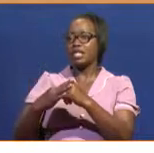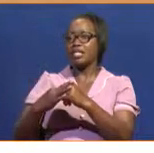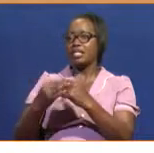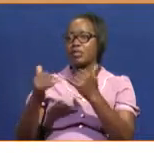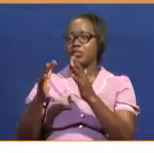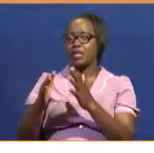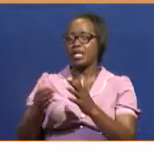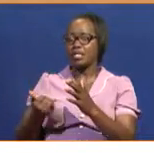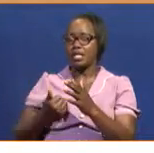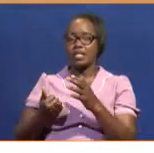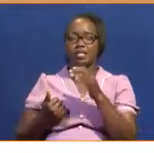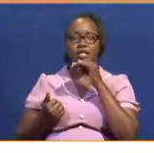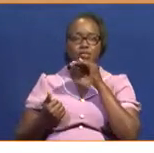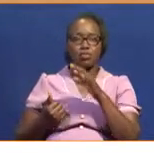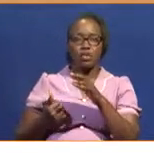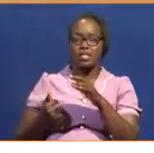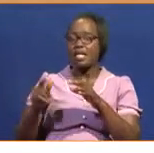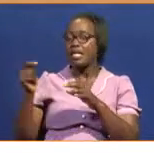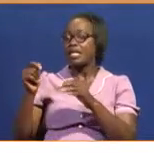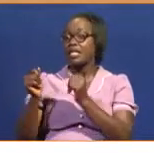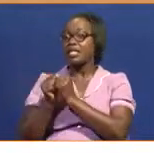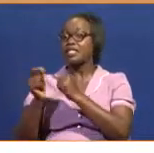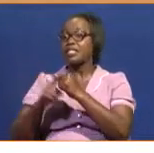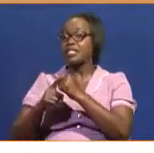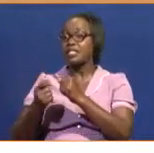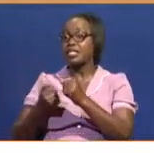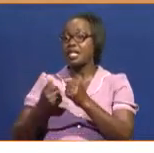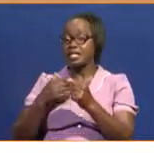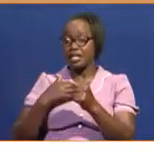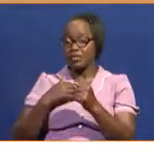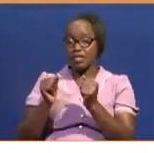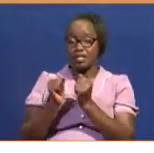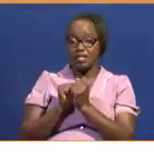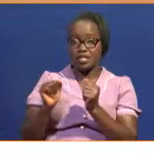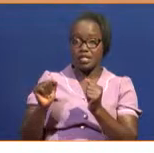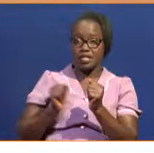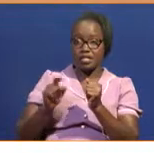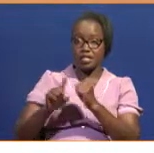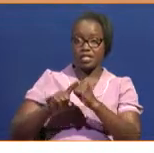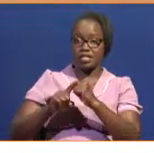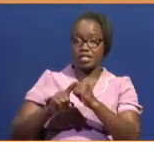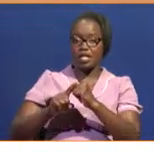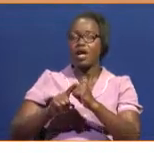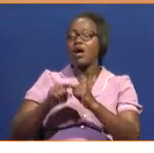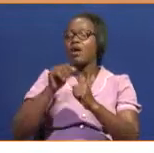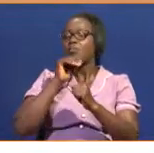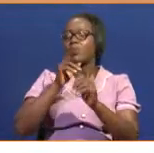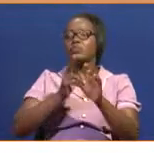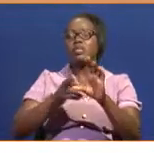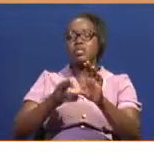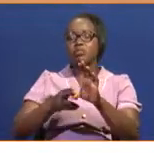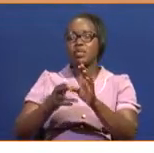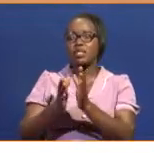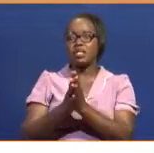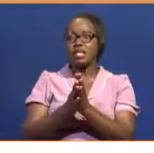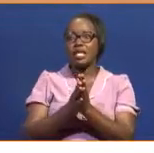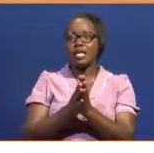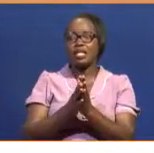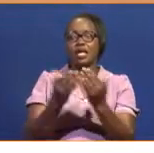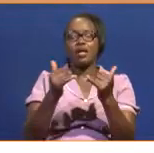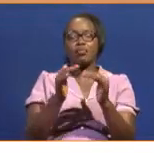boys. Kenya had 16 girls and 16 boys participating, and our